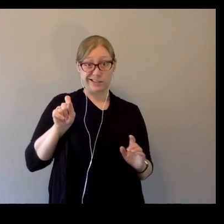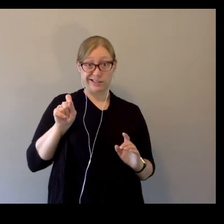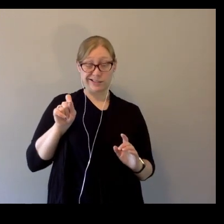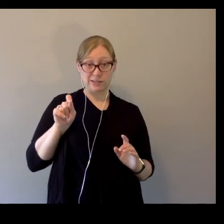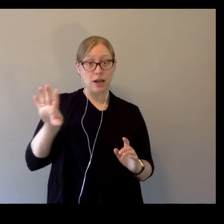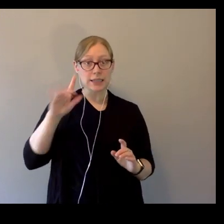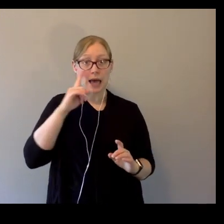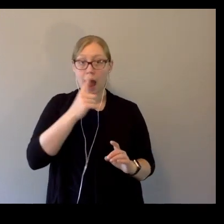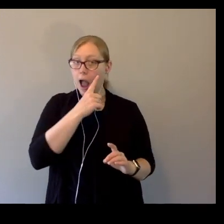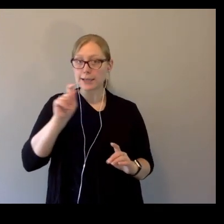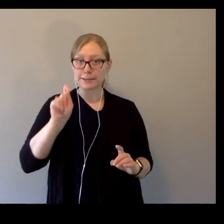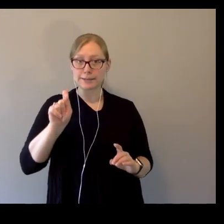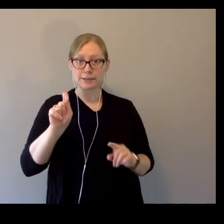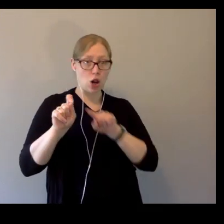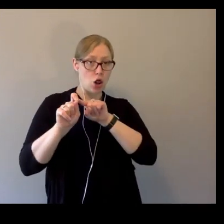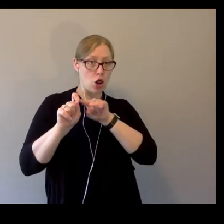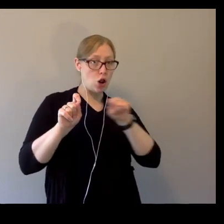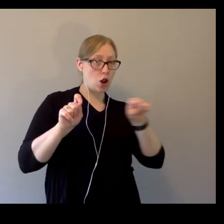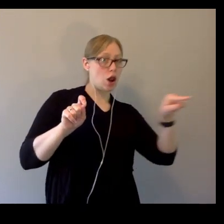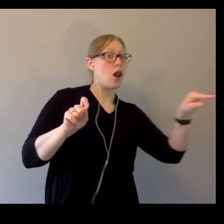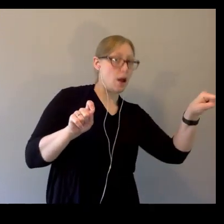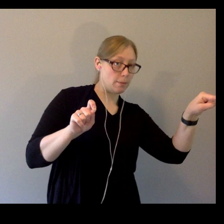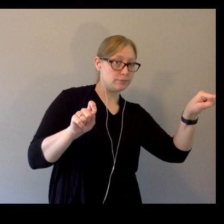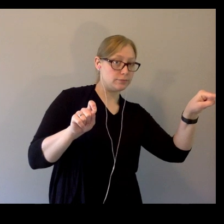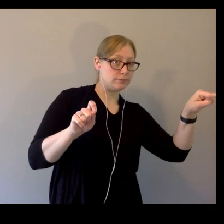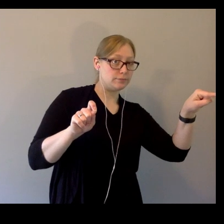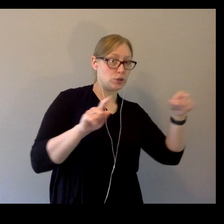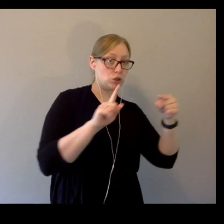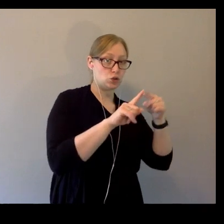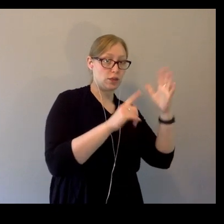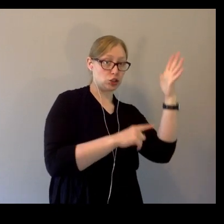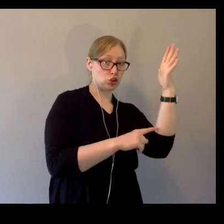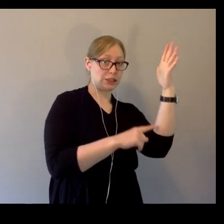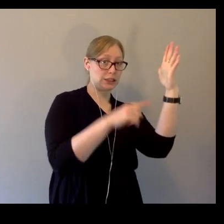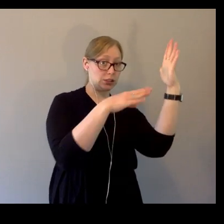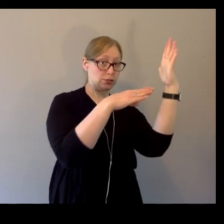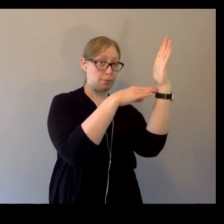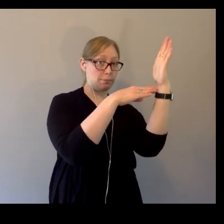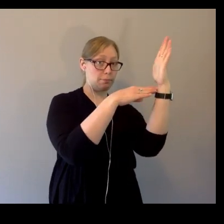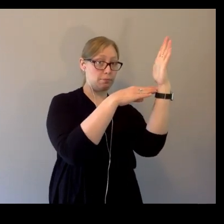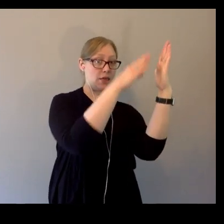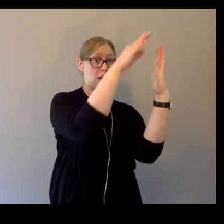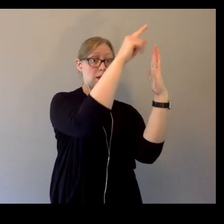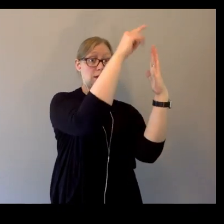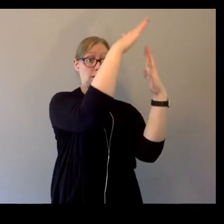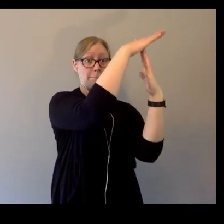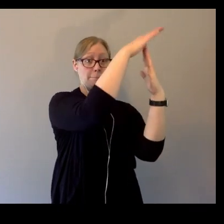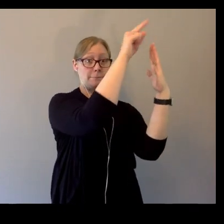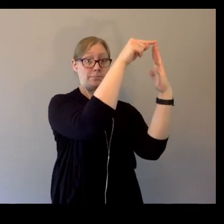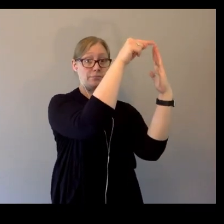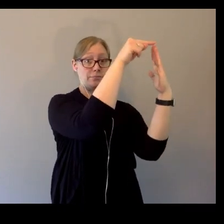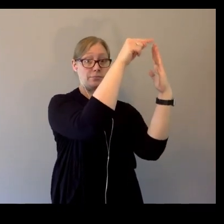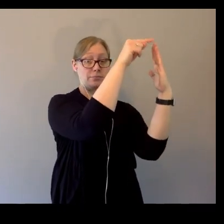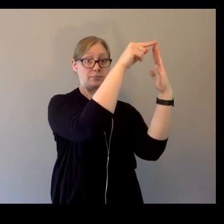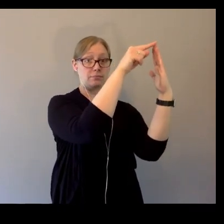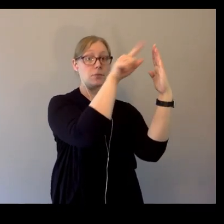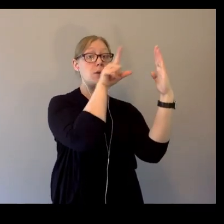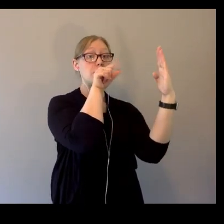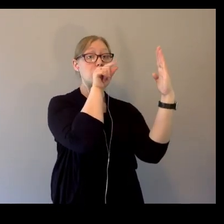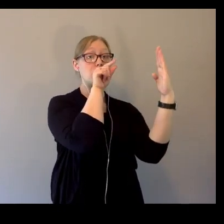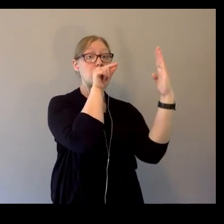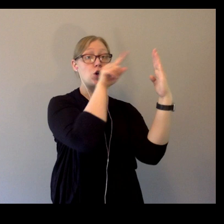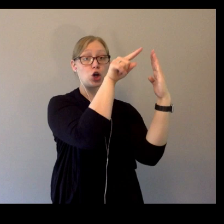then he hits the tree, and up in the top of the tree is the bird. So I'm going to call the bird B. This is Scott's